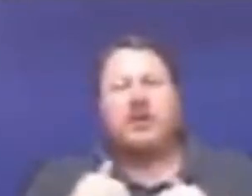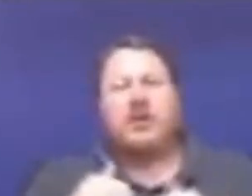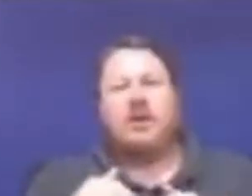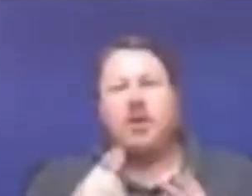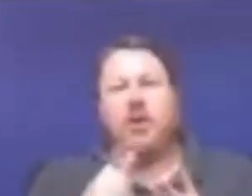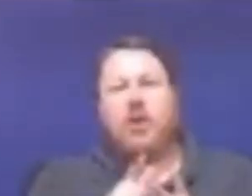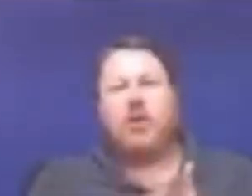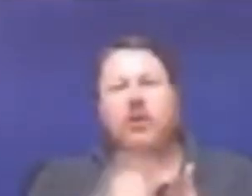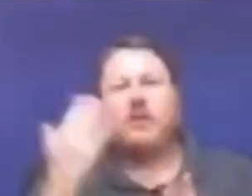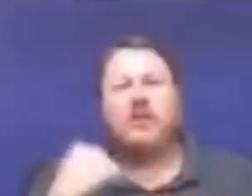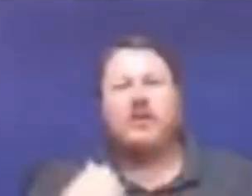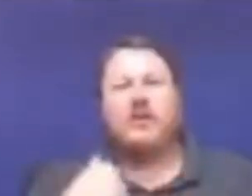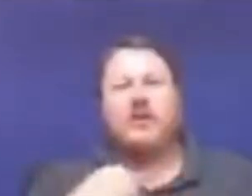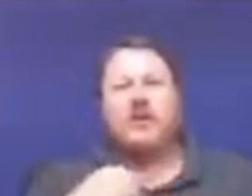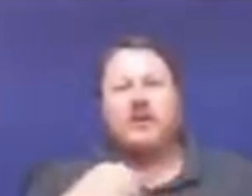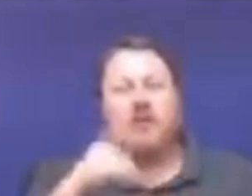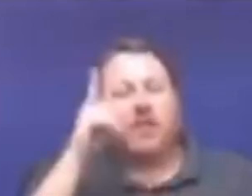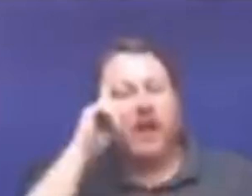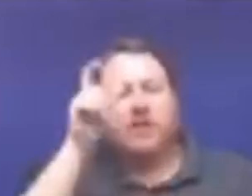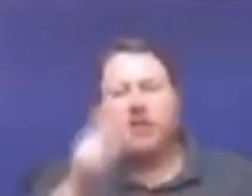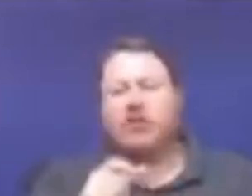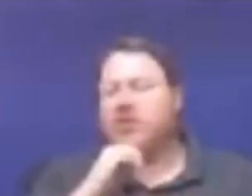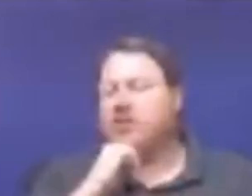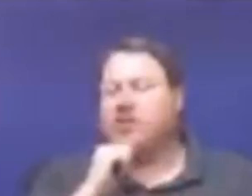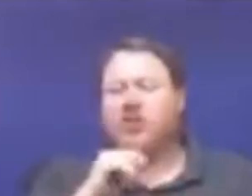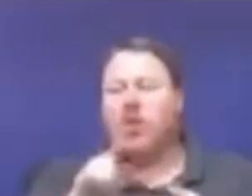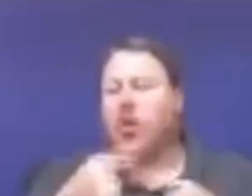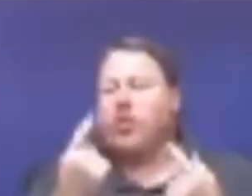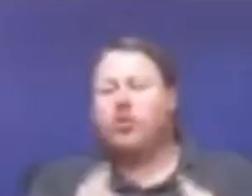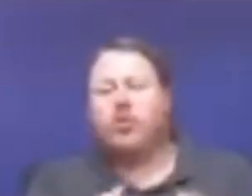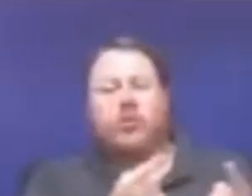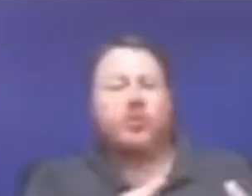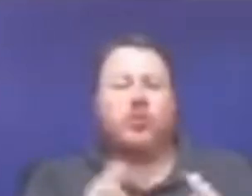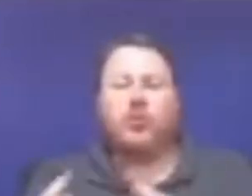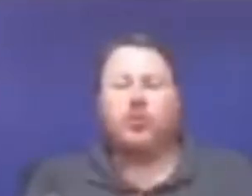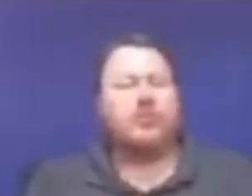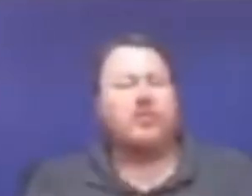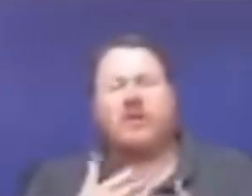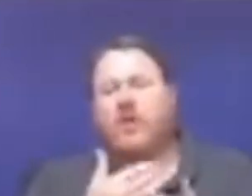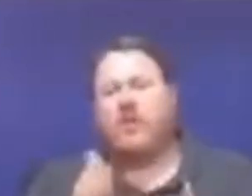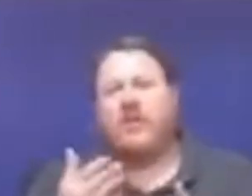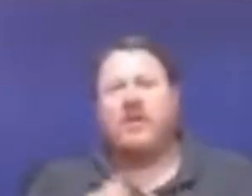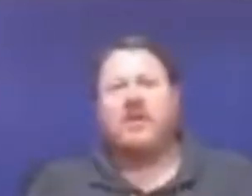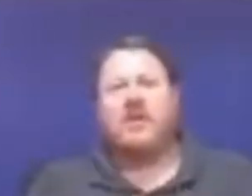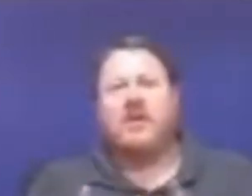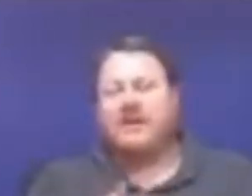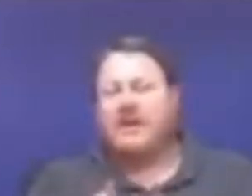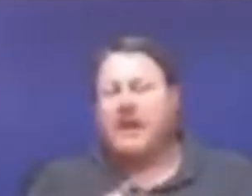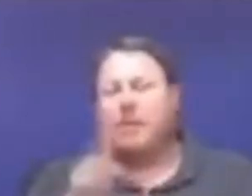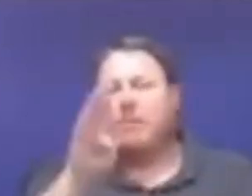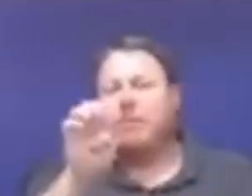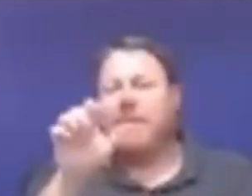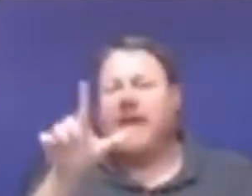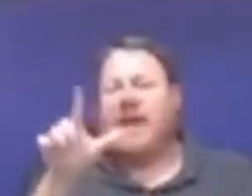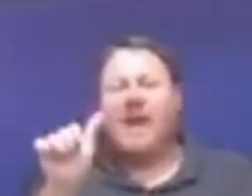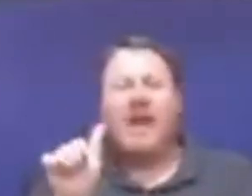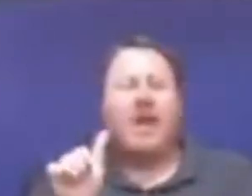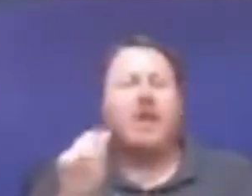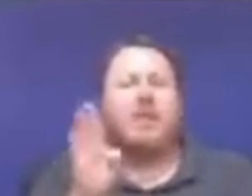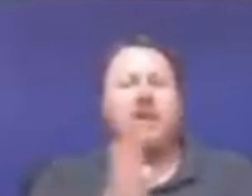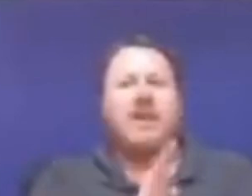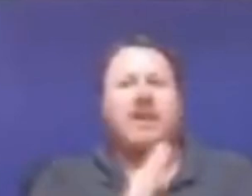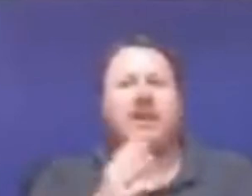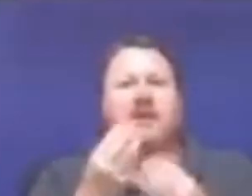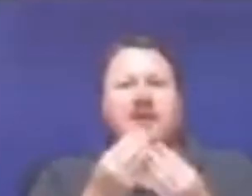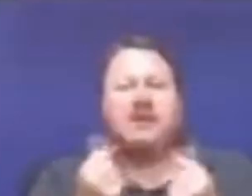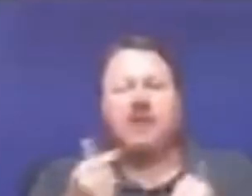Black person can't be an artisan. We've done away with that and so on. It's like this Bella bill, by the way. It's just that some of us